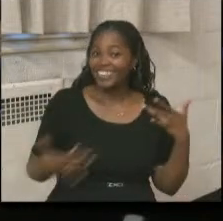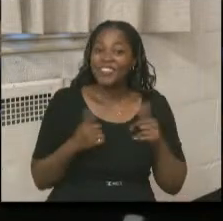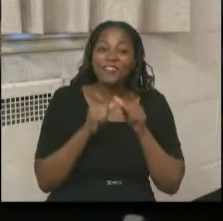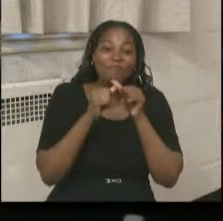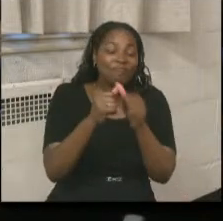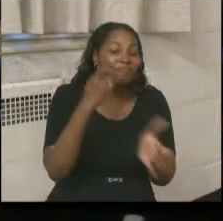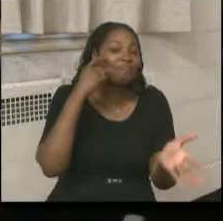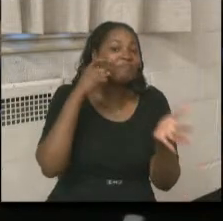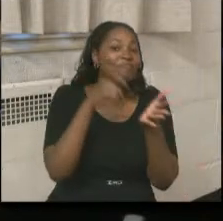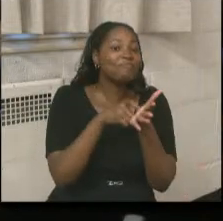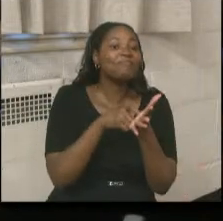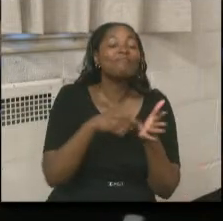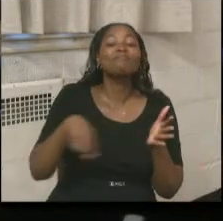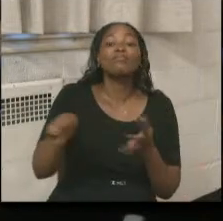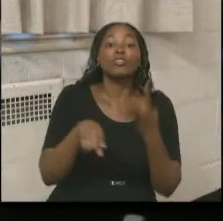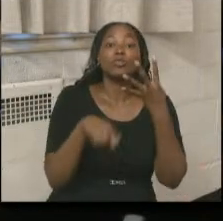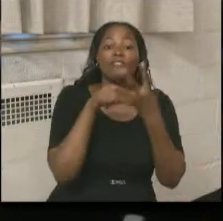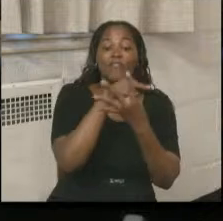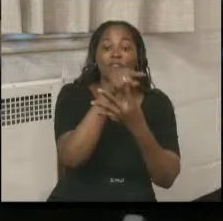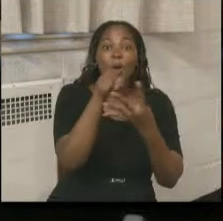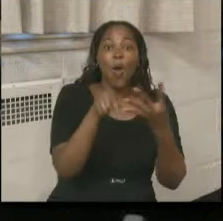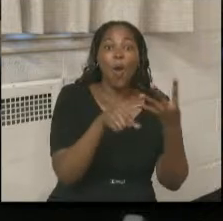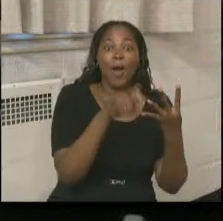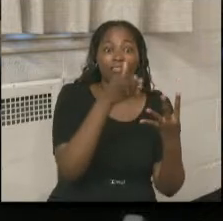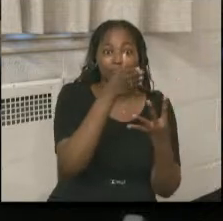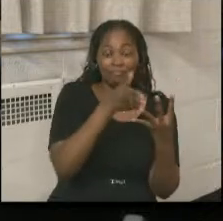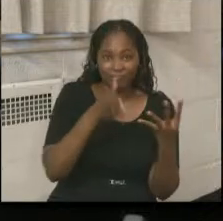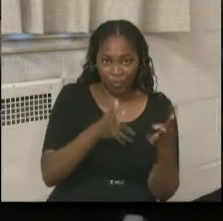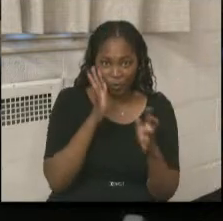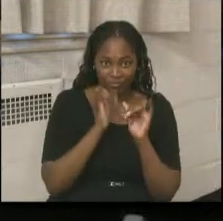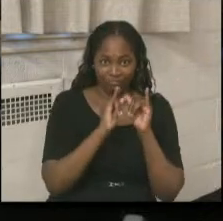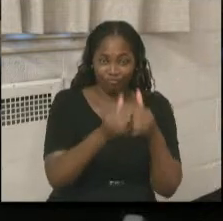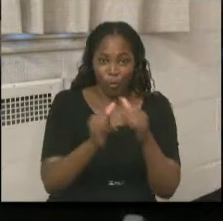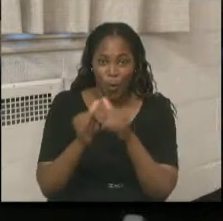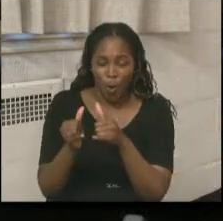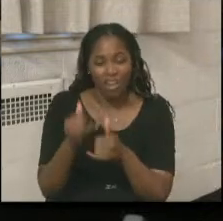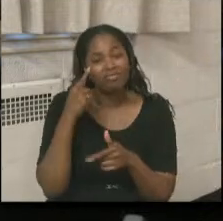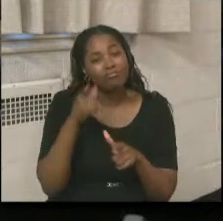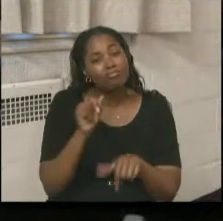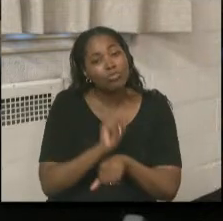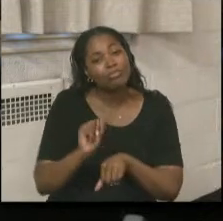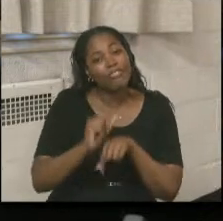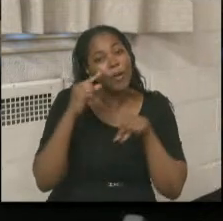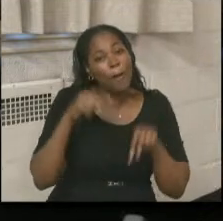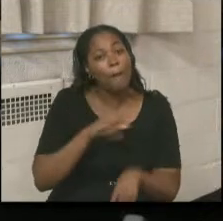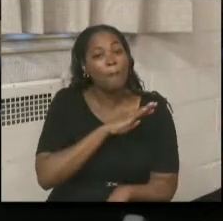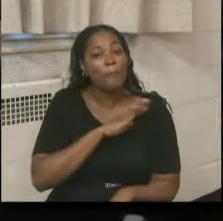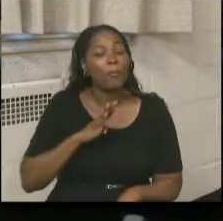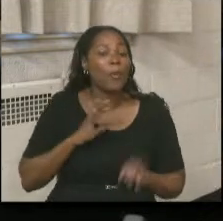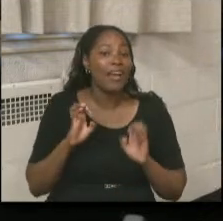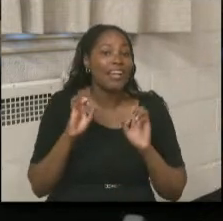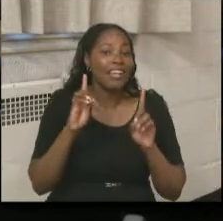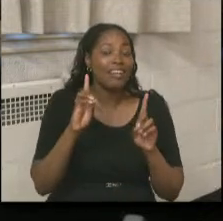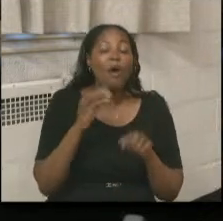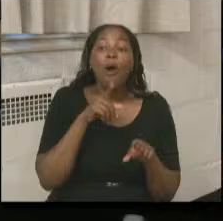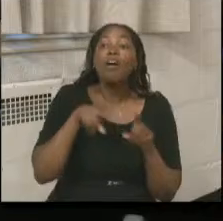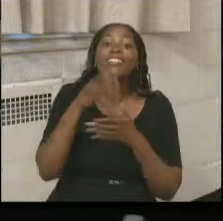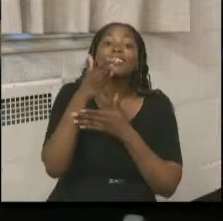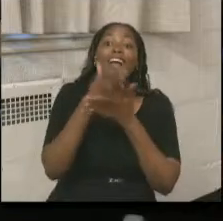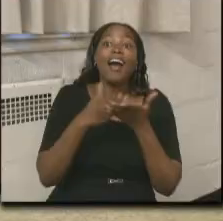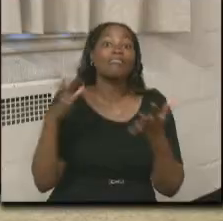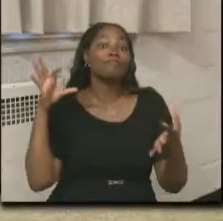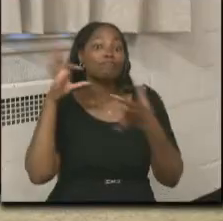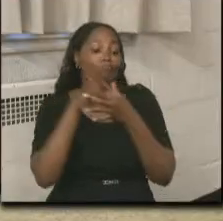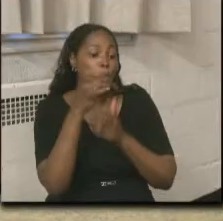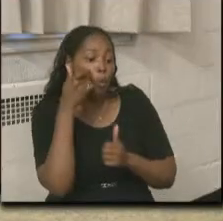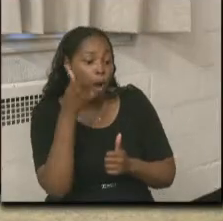our 4 award recipients for your tireless efforts right here for the Board of Education. From those that's looking on and those that's in the room, we